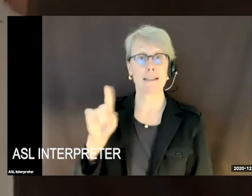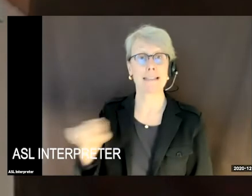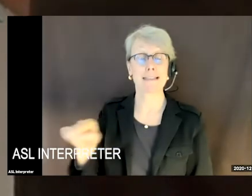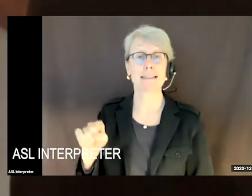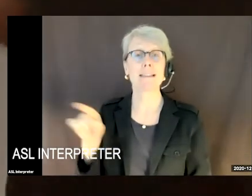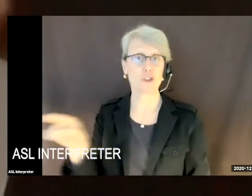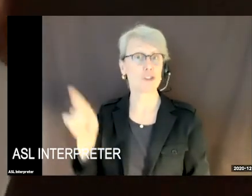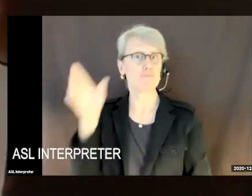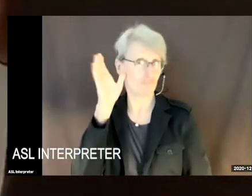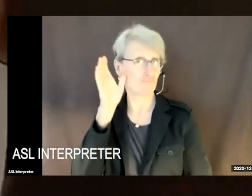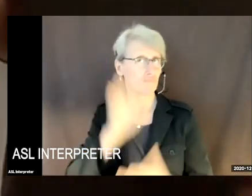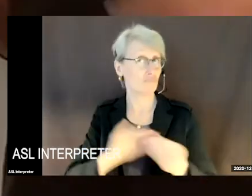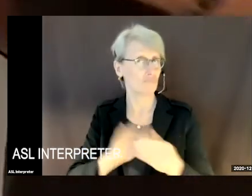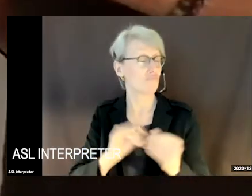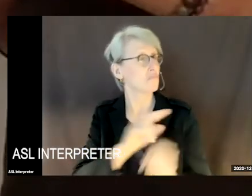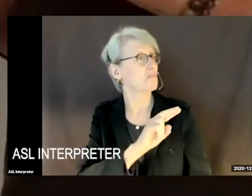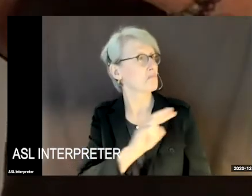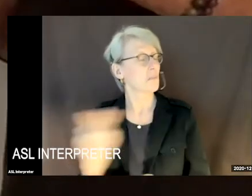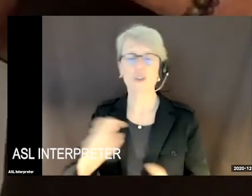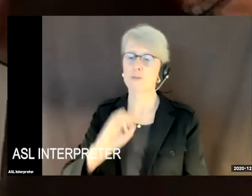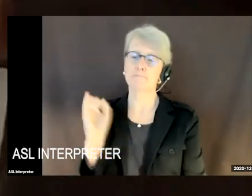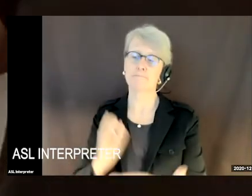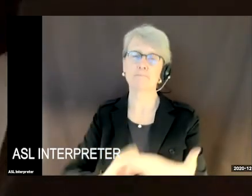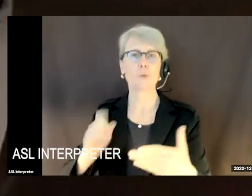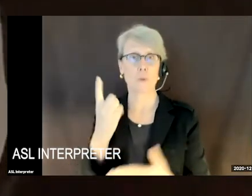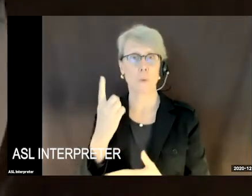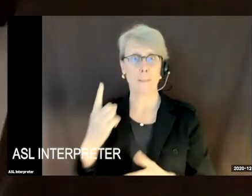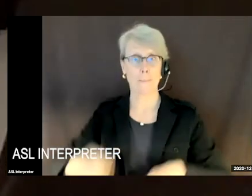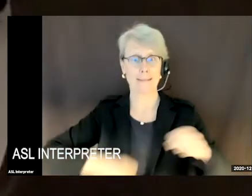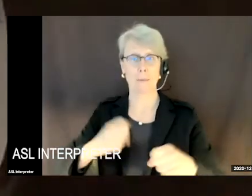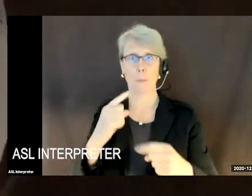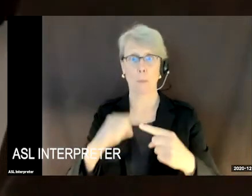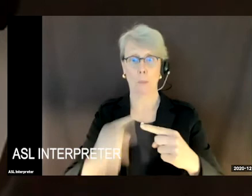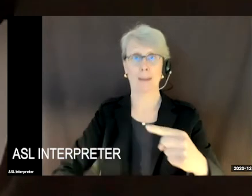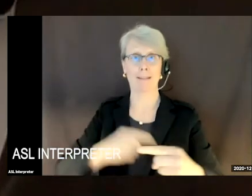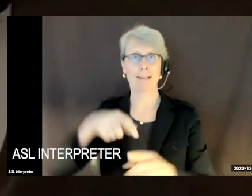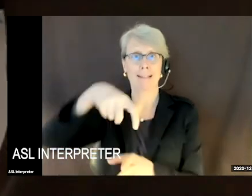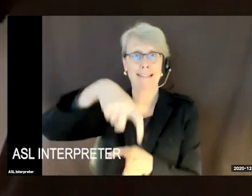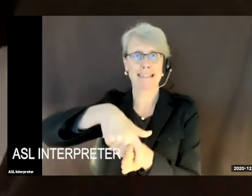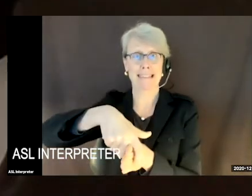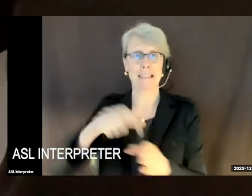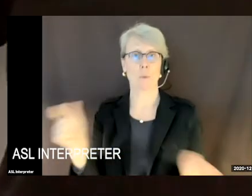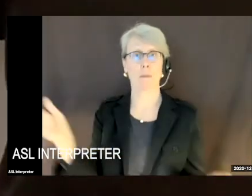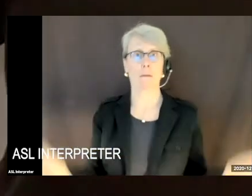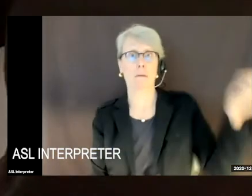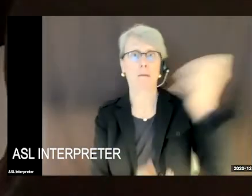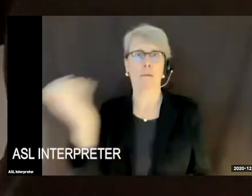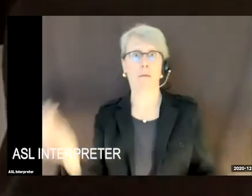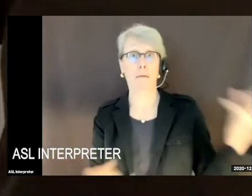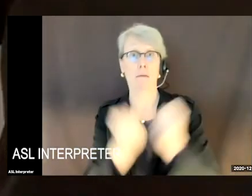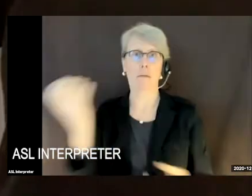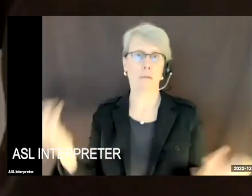over, and Liz had drawn a person on a unicycle juggling plates and surrounded by hearts and